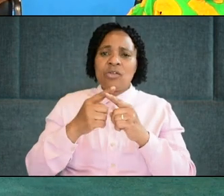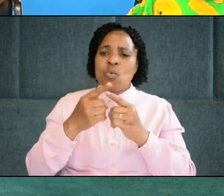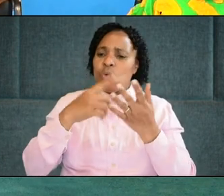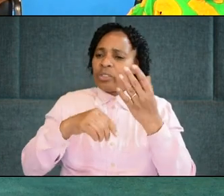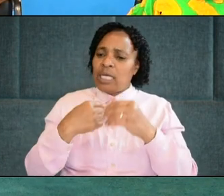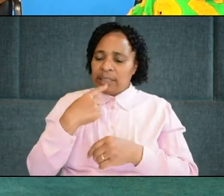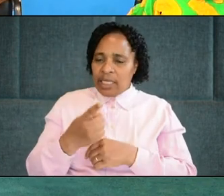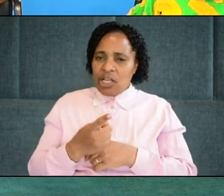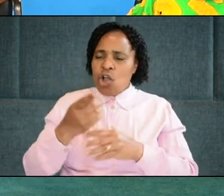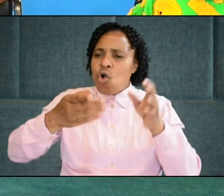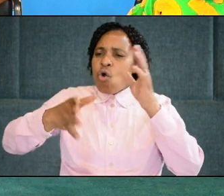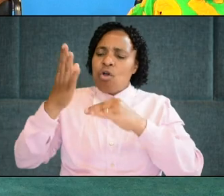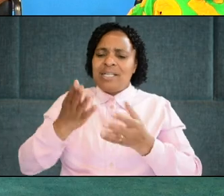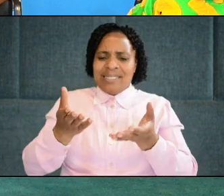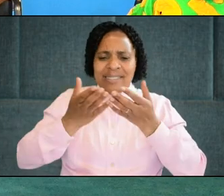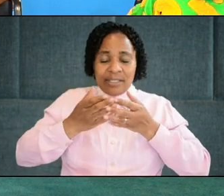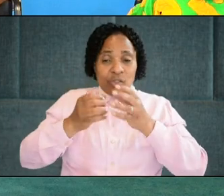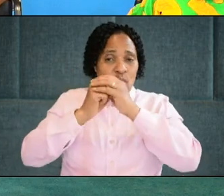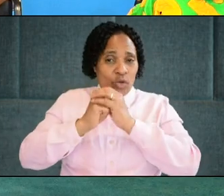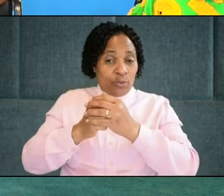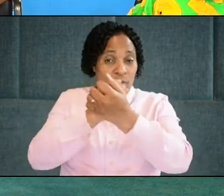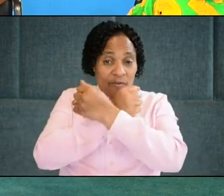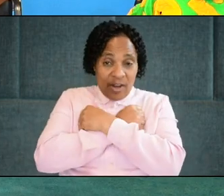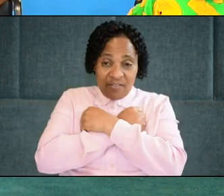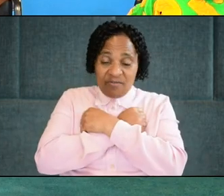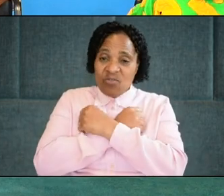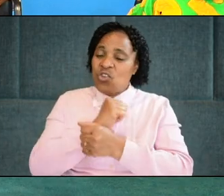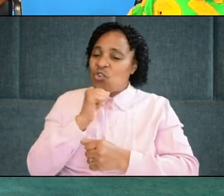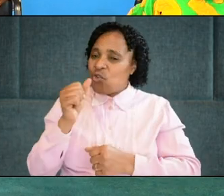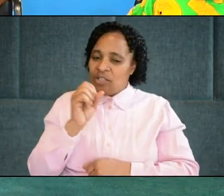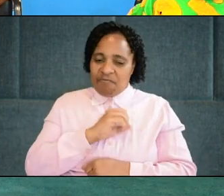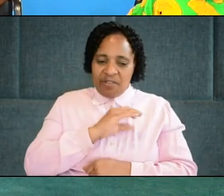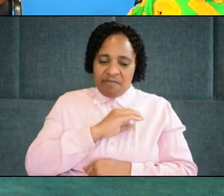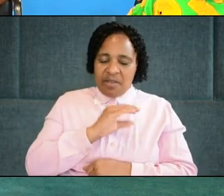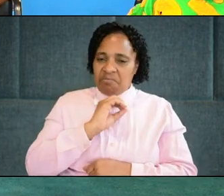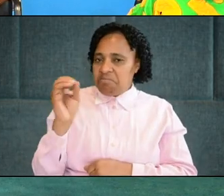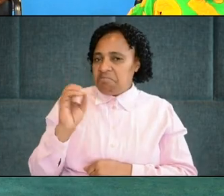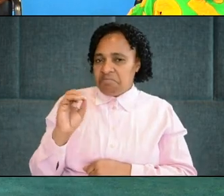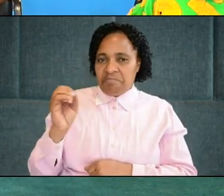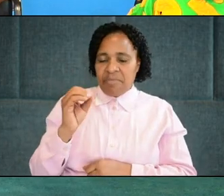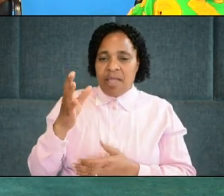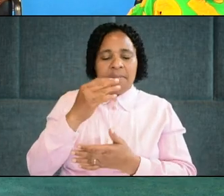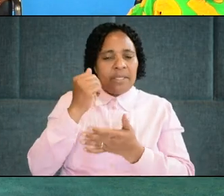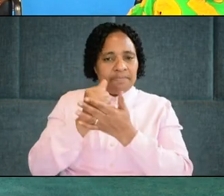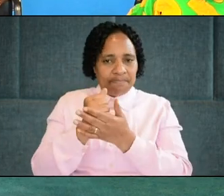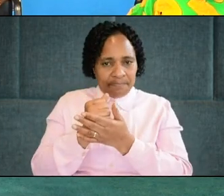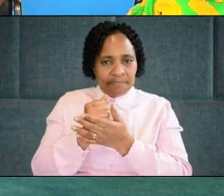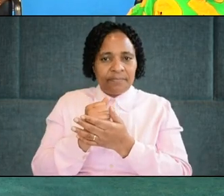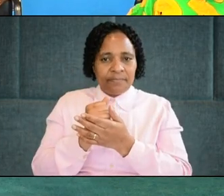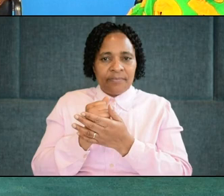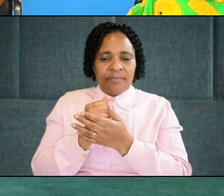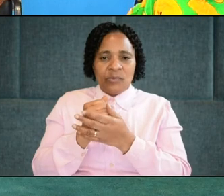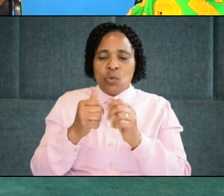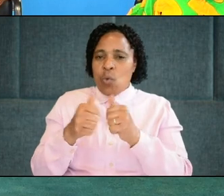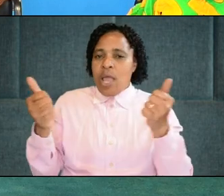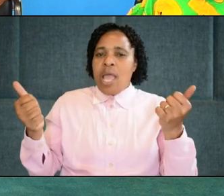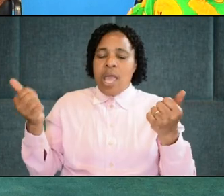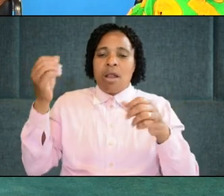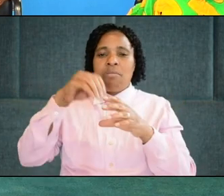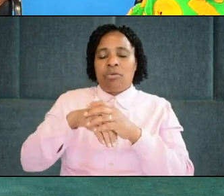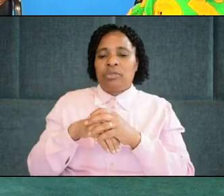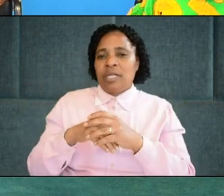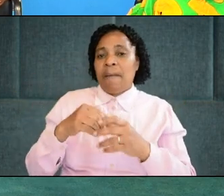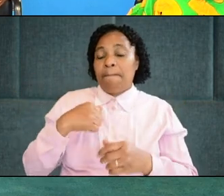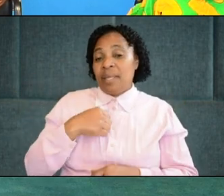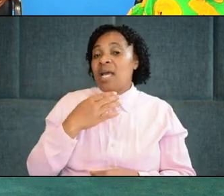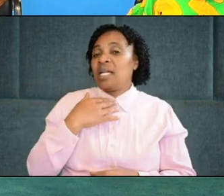needs worship of love and not of fear. Yeah. Amen. It's very well put. I'd